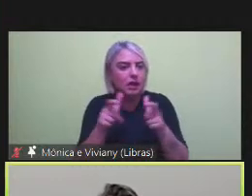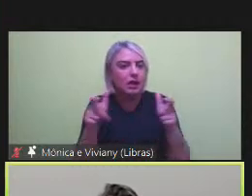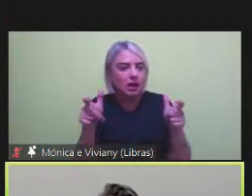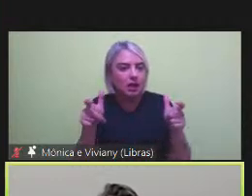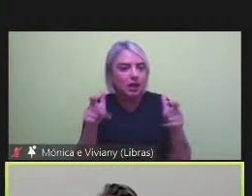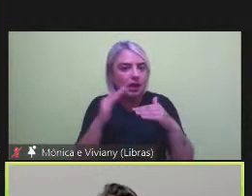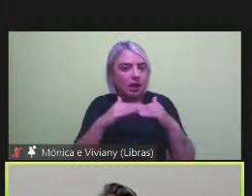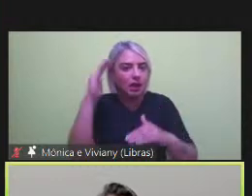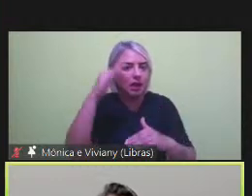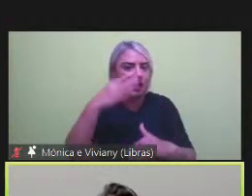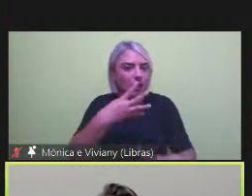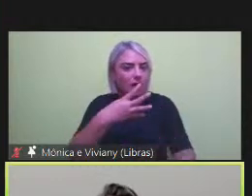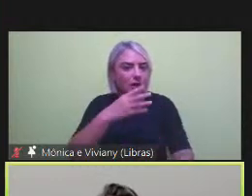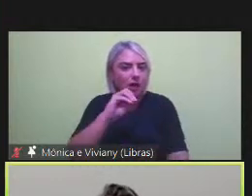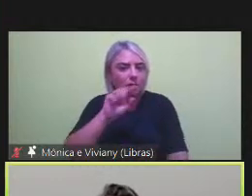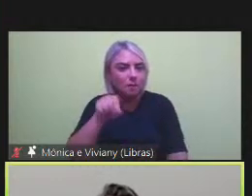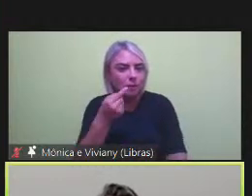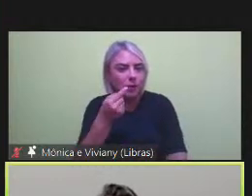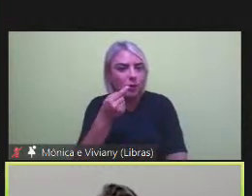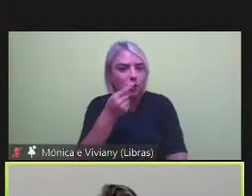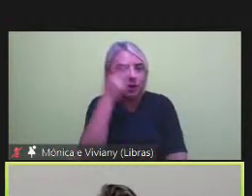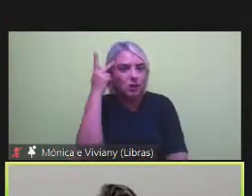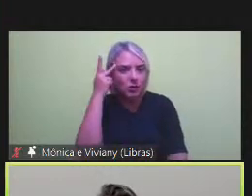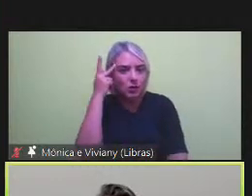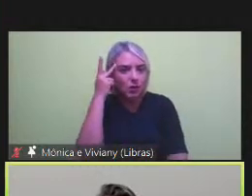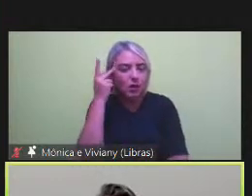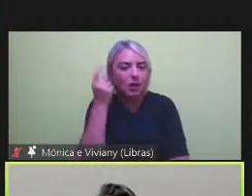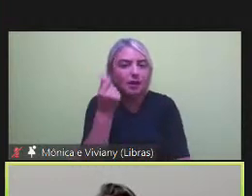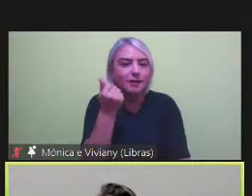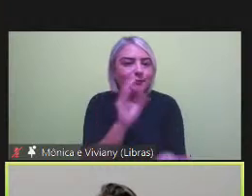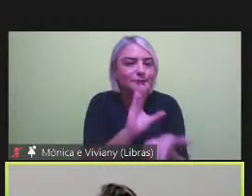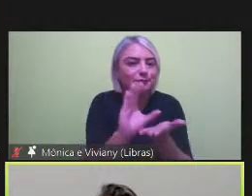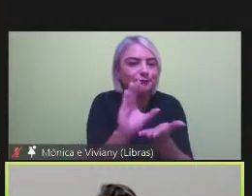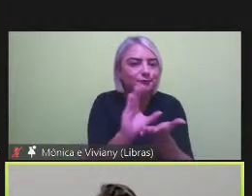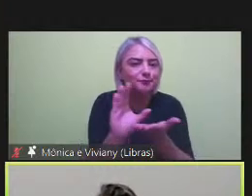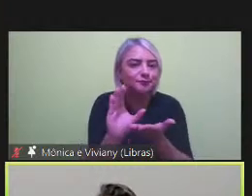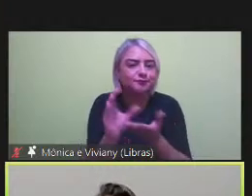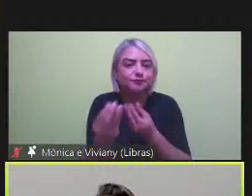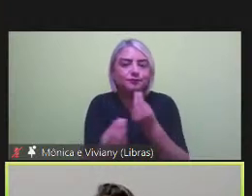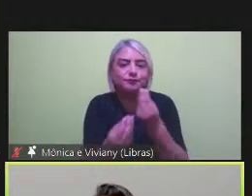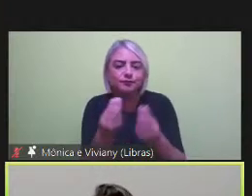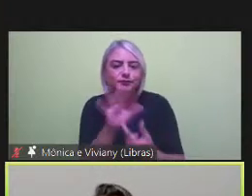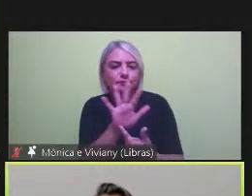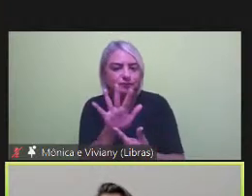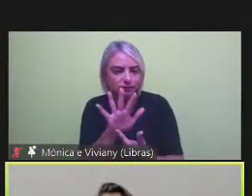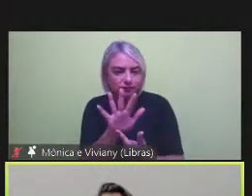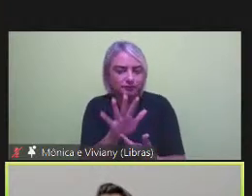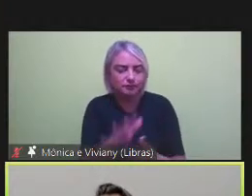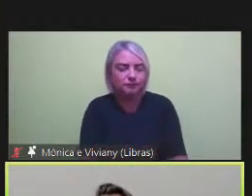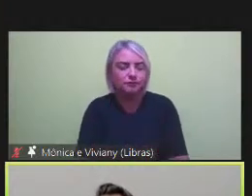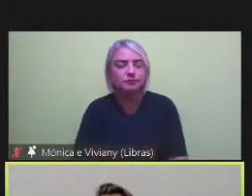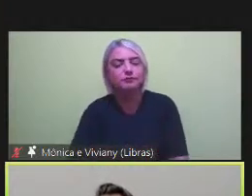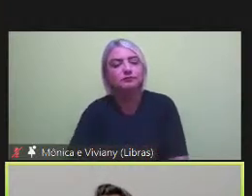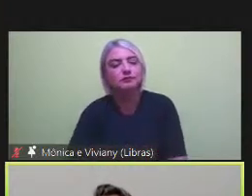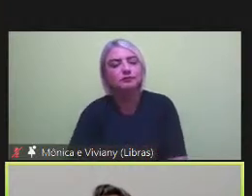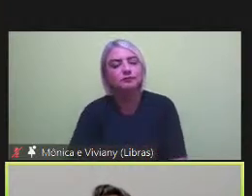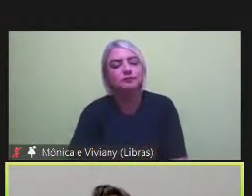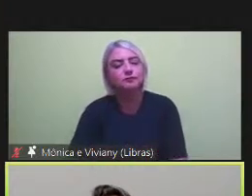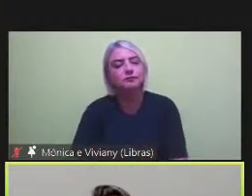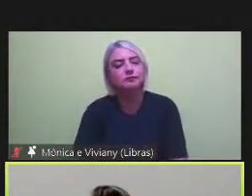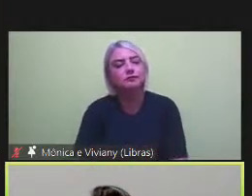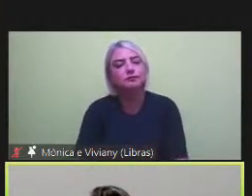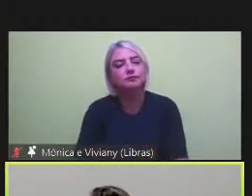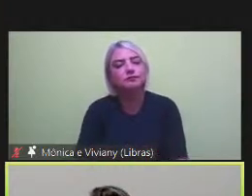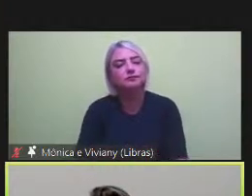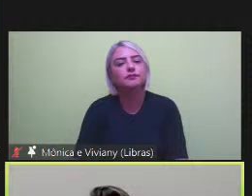is big, above 400,000 inhabitants, in this financial issue. Since like it's shown in the